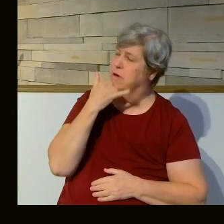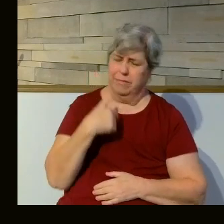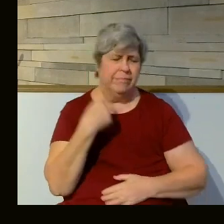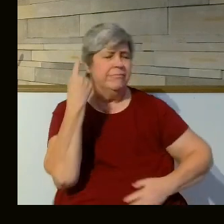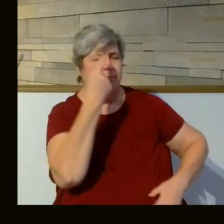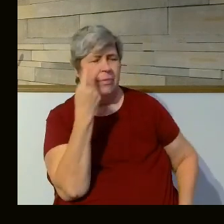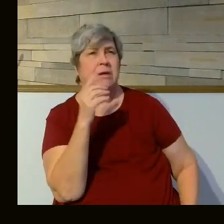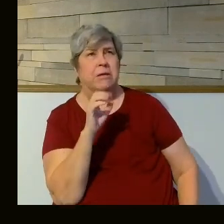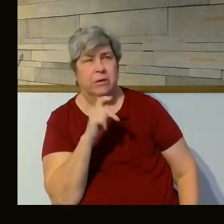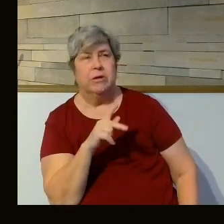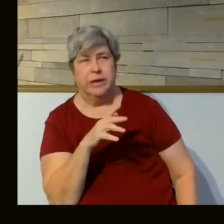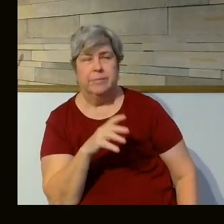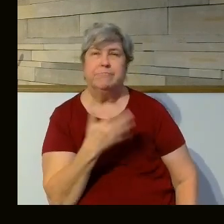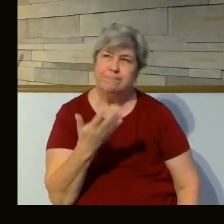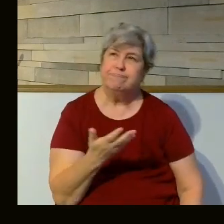that.